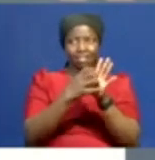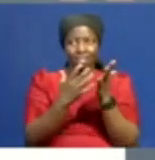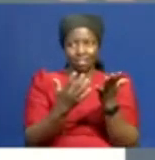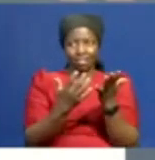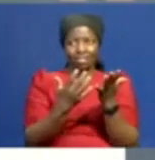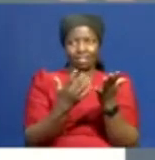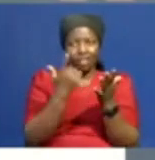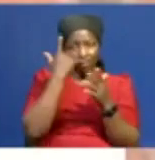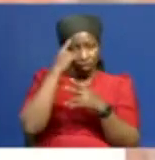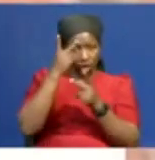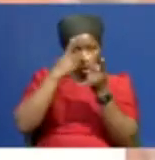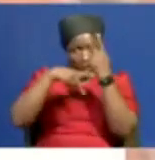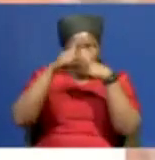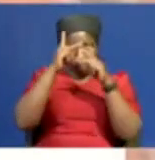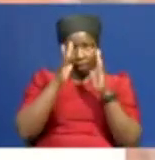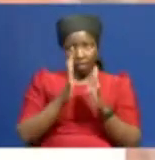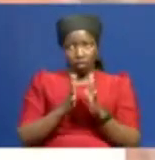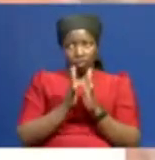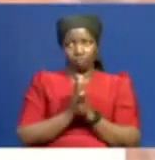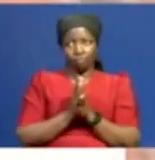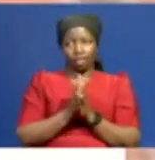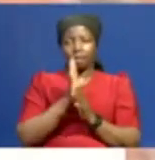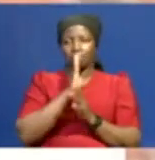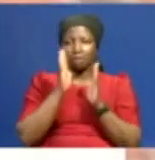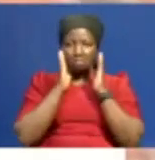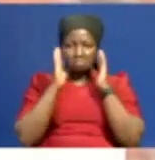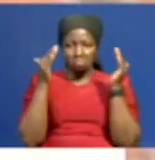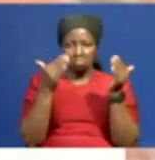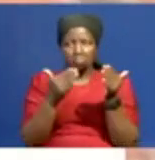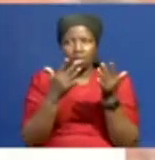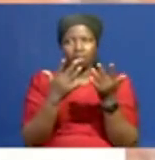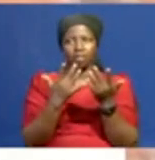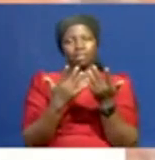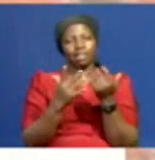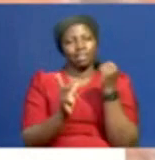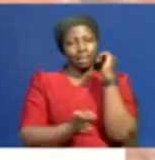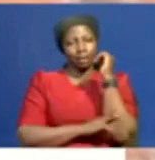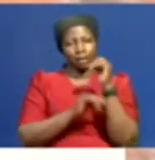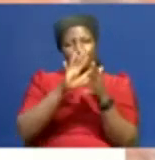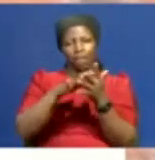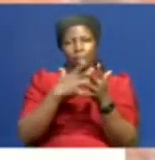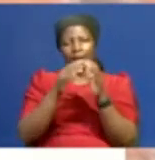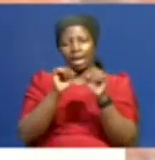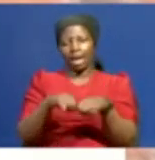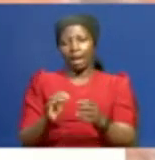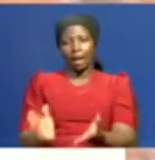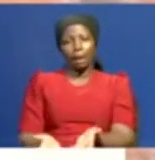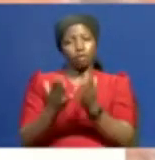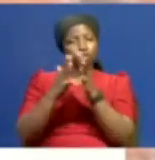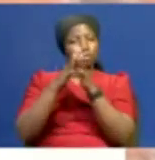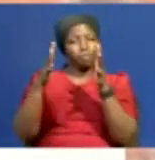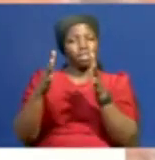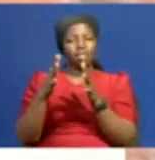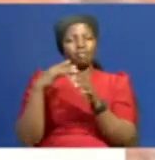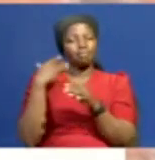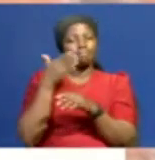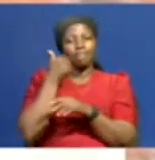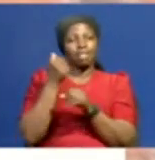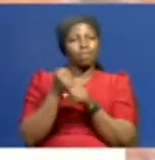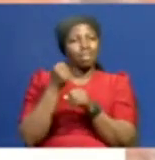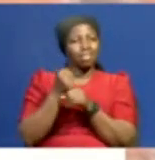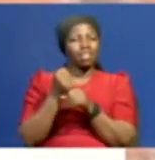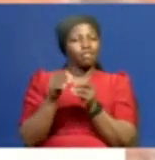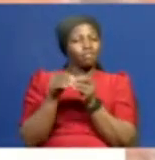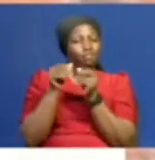Advertise for professionals. Being a dedicated and strengthened disciplinary framework will greatly improve the efficiency and effectiveness of dealing